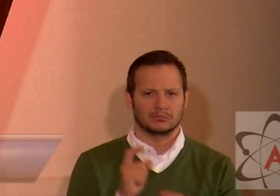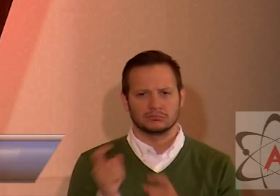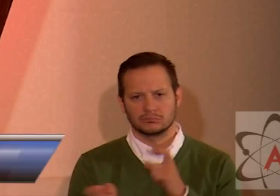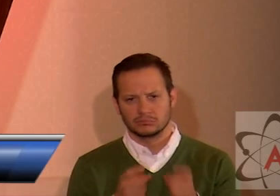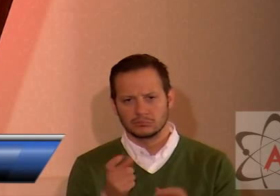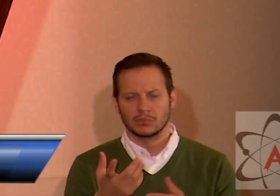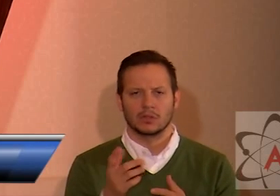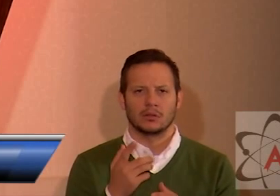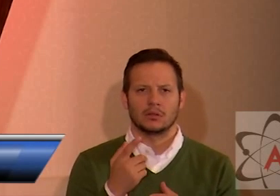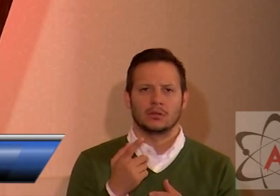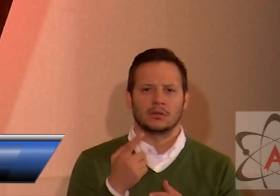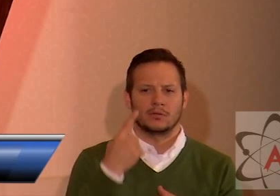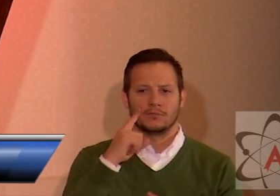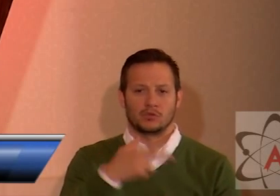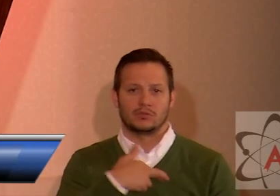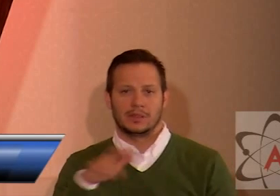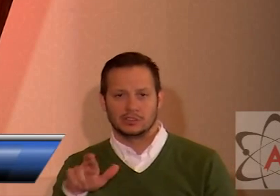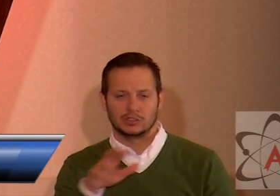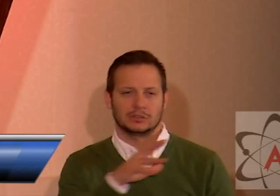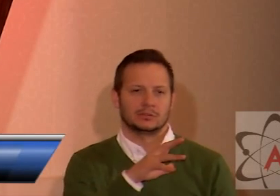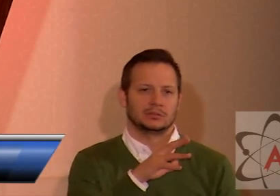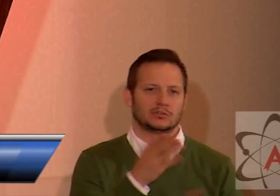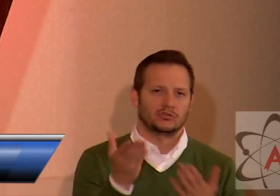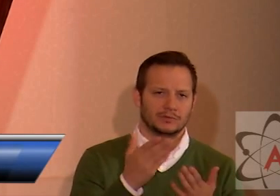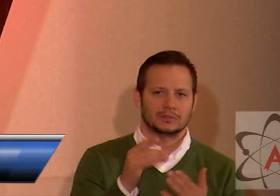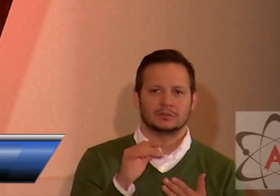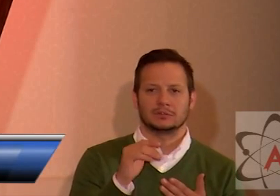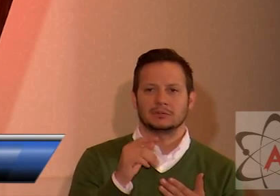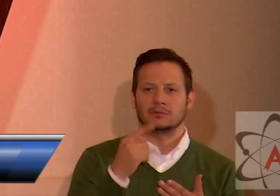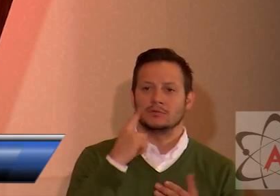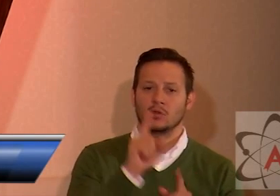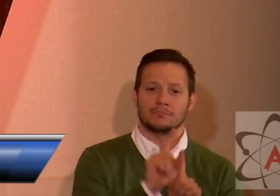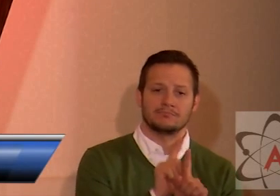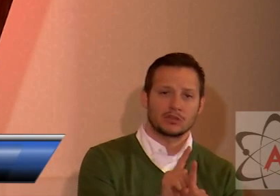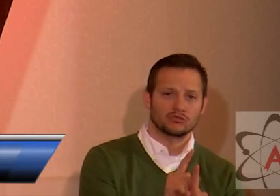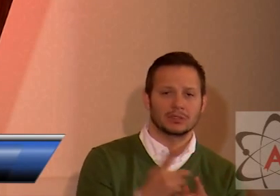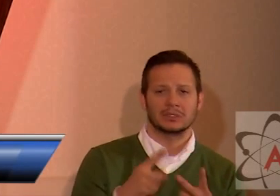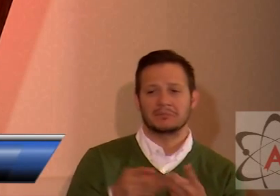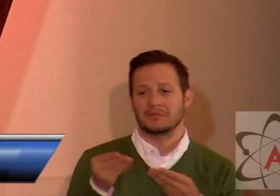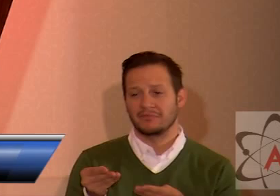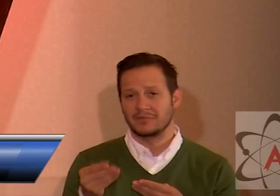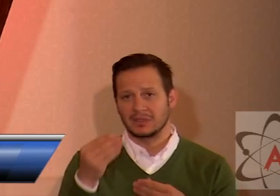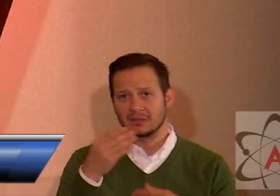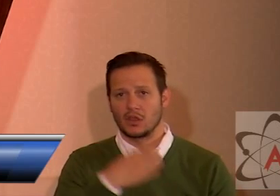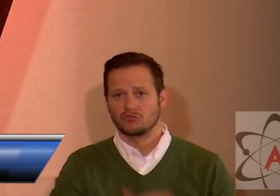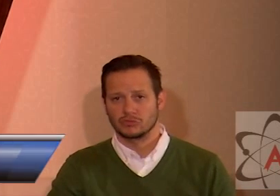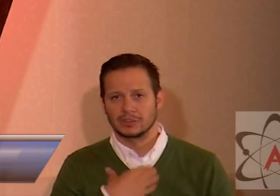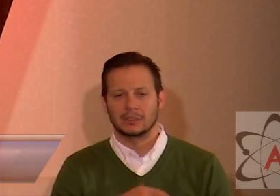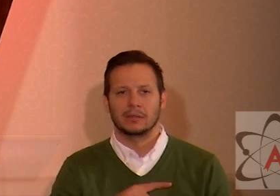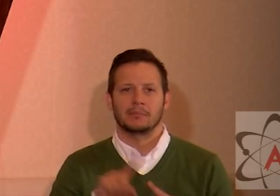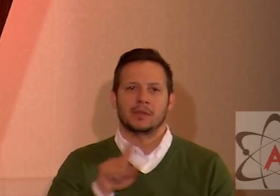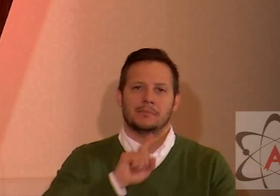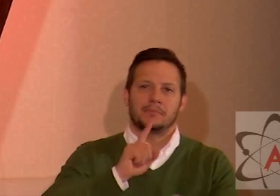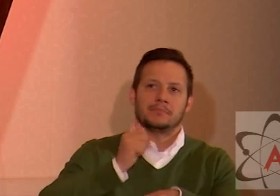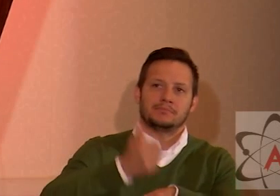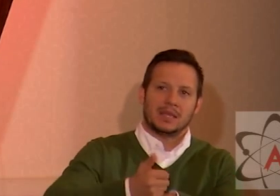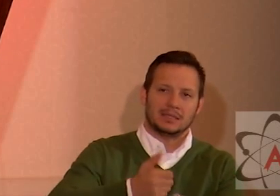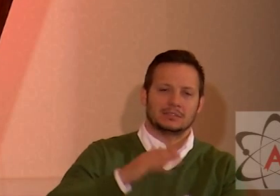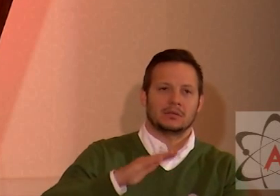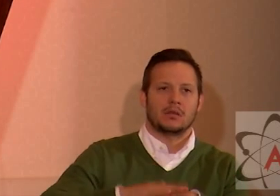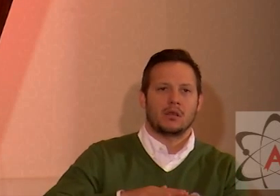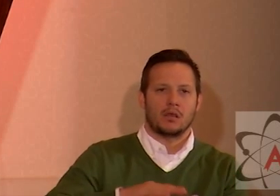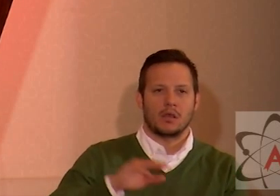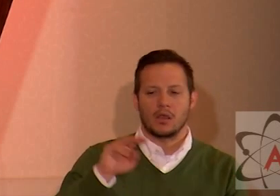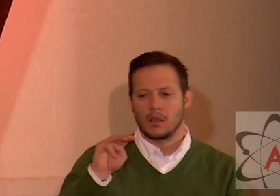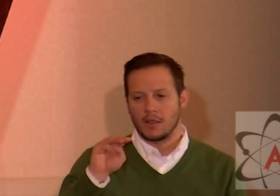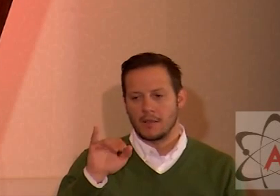mentoring students or feeding the hungry. It was based on the largely mythological claim he was really good at that, weapons